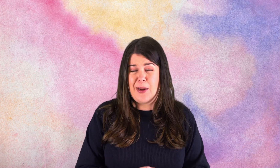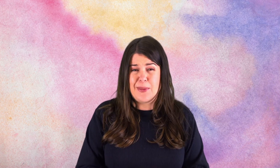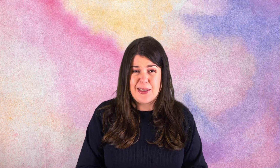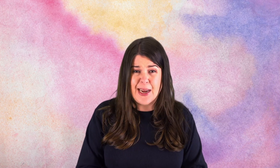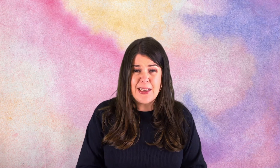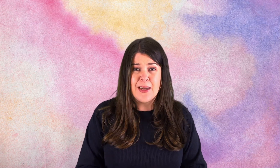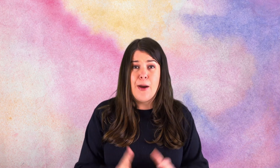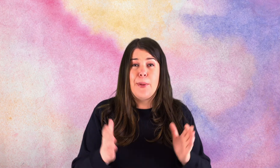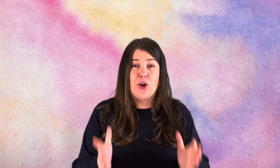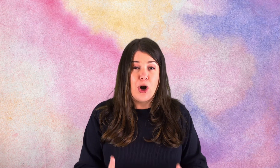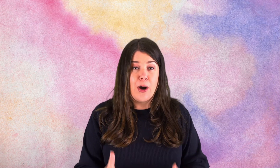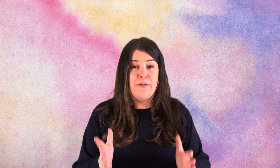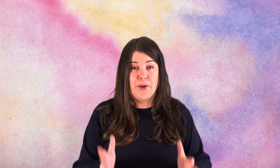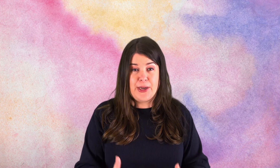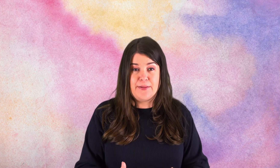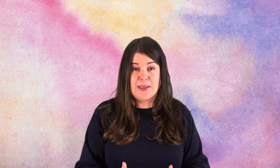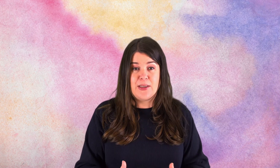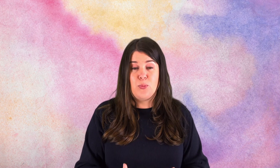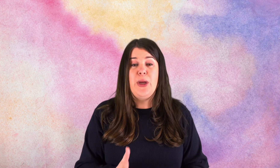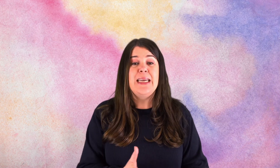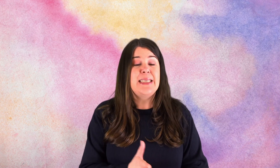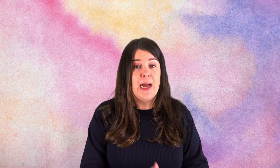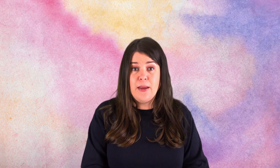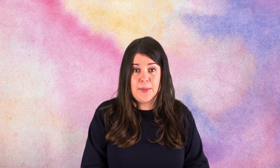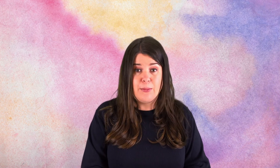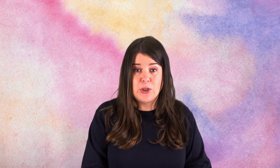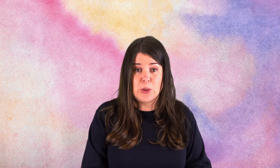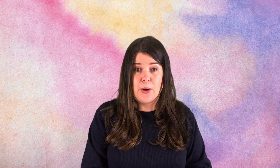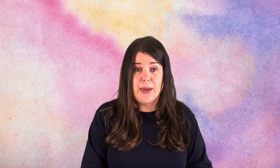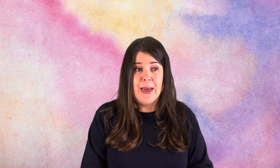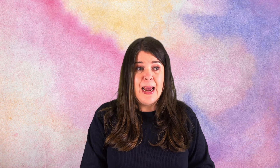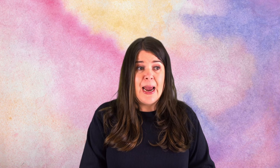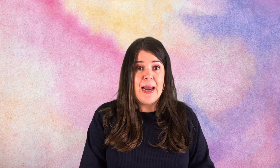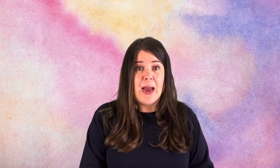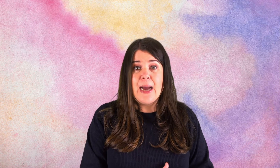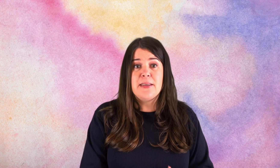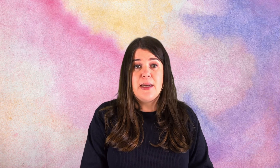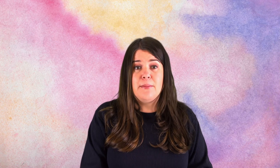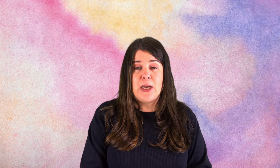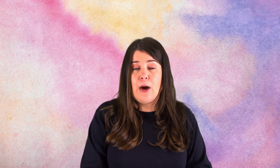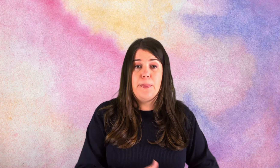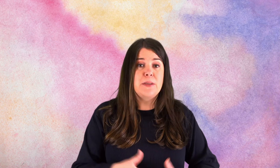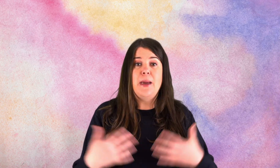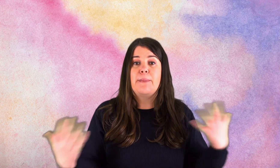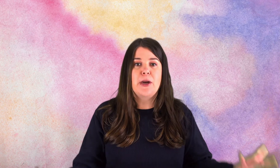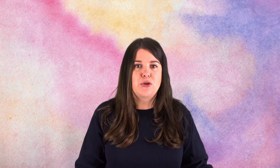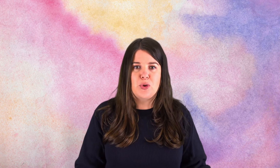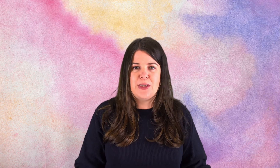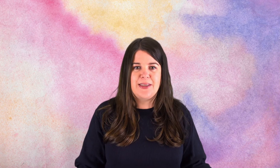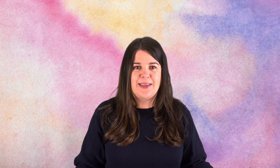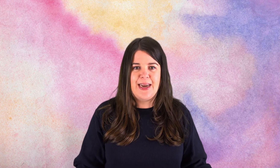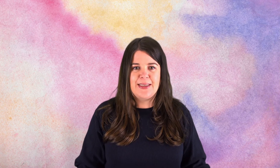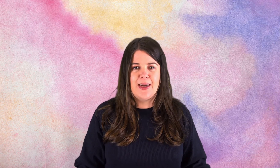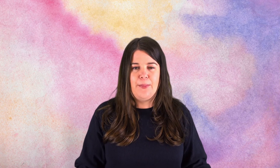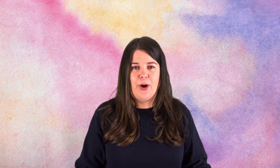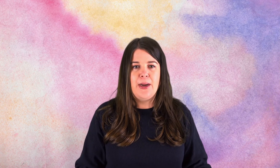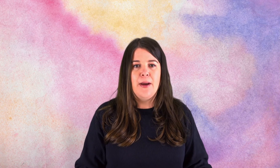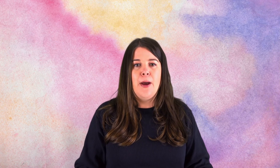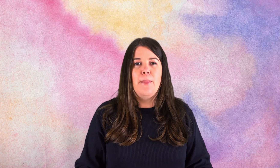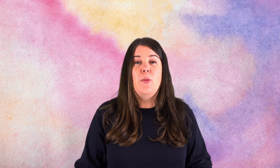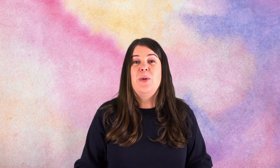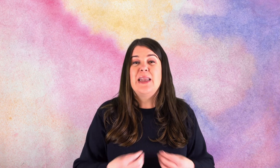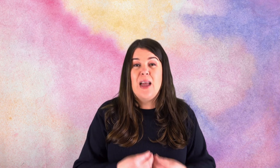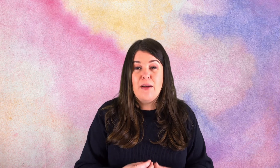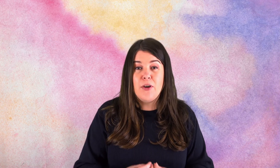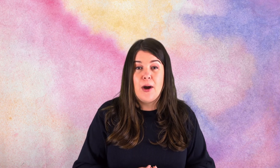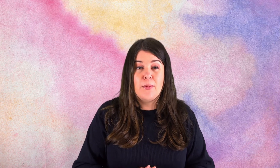going to make mistakes, but God forgives us. We can tell him that we're sorry and ask him to help us make better choices next time, right?